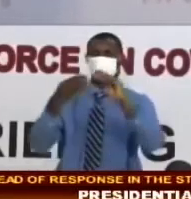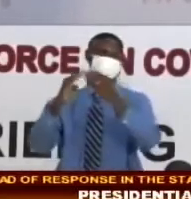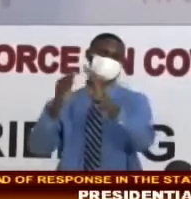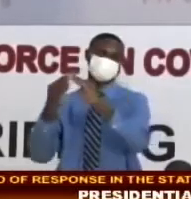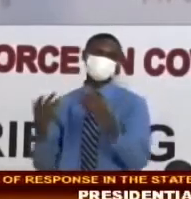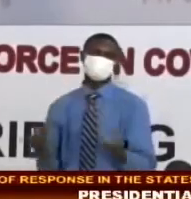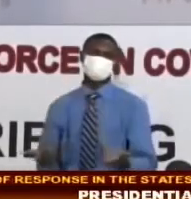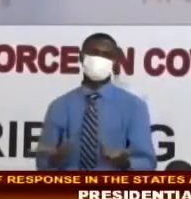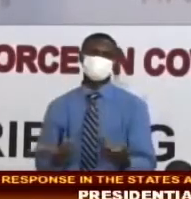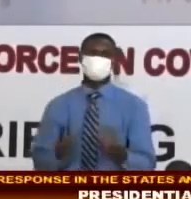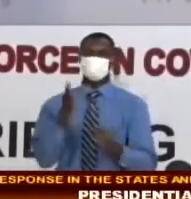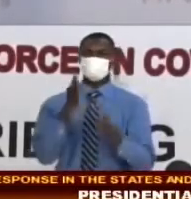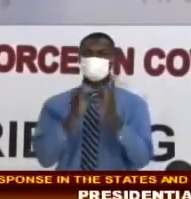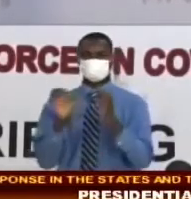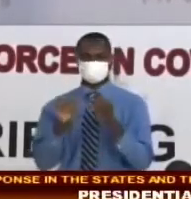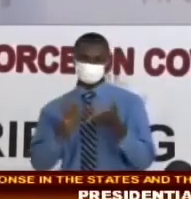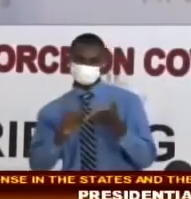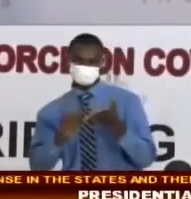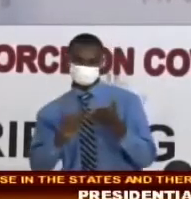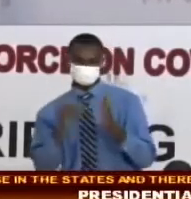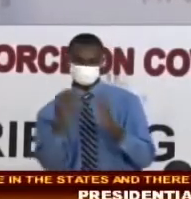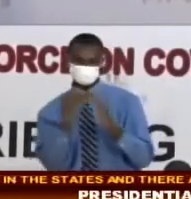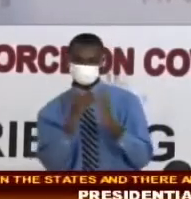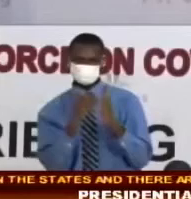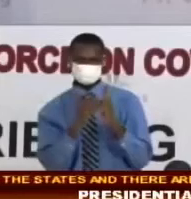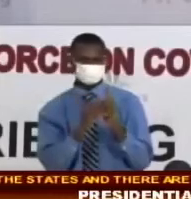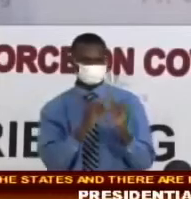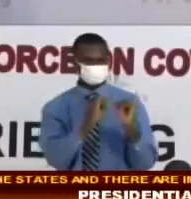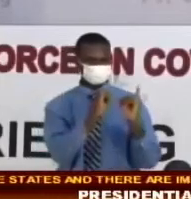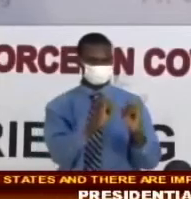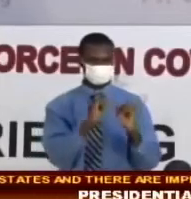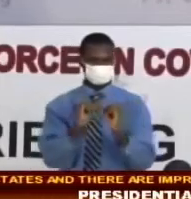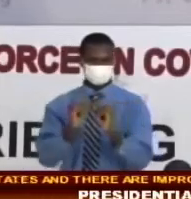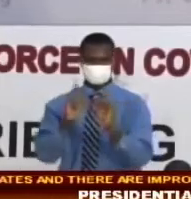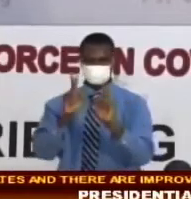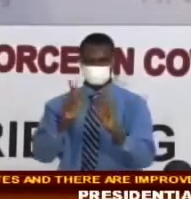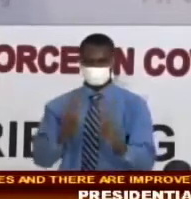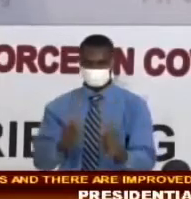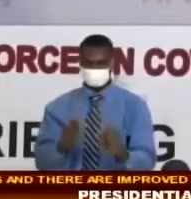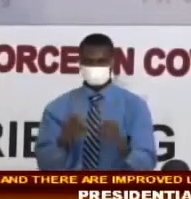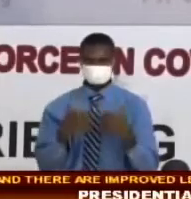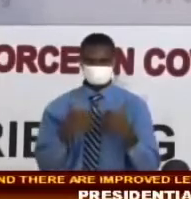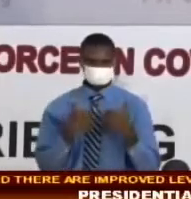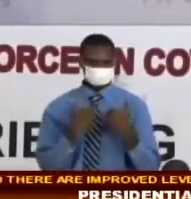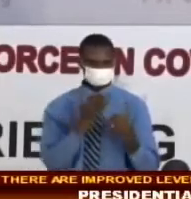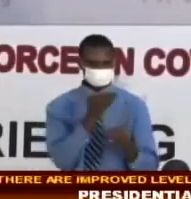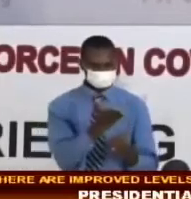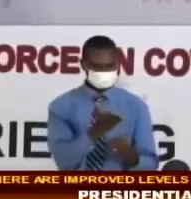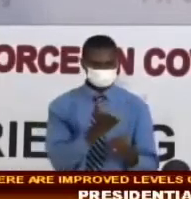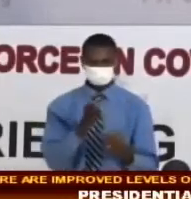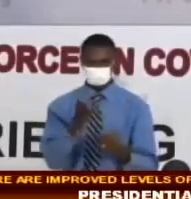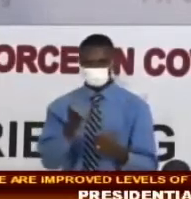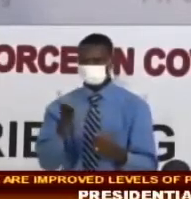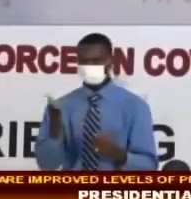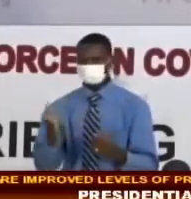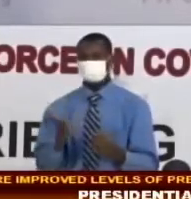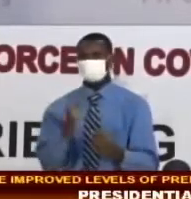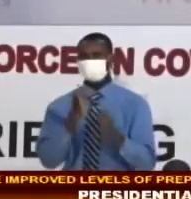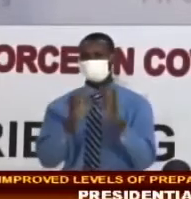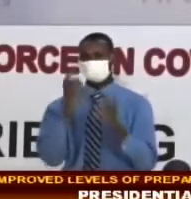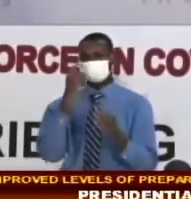if we go through the list, individually they submit this list. And if we go through the list, a